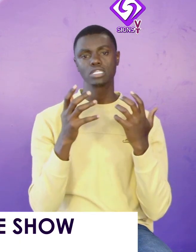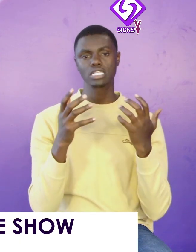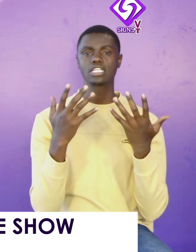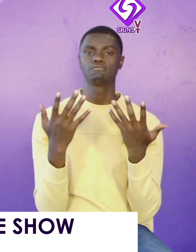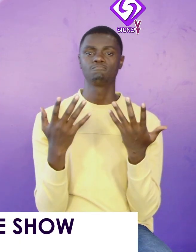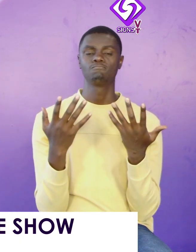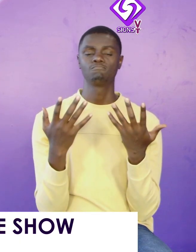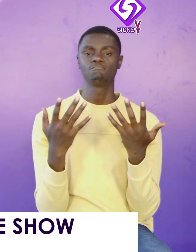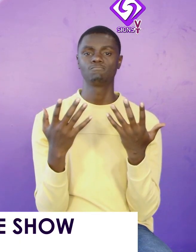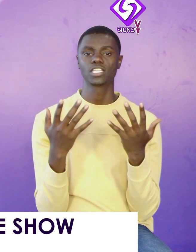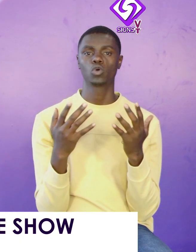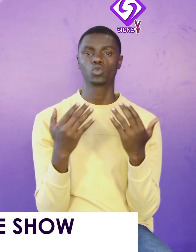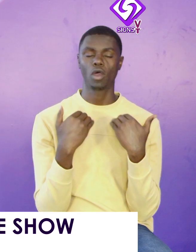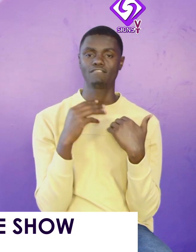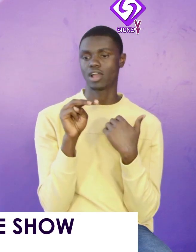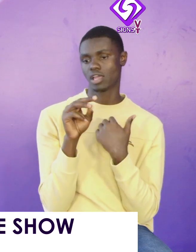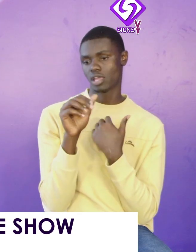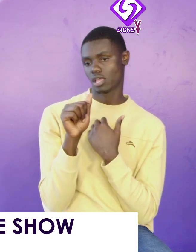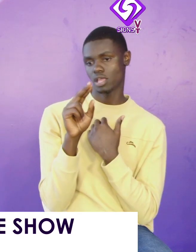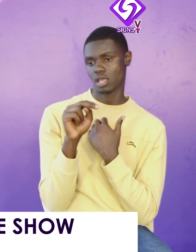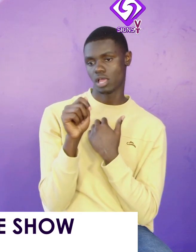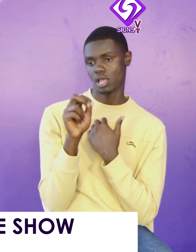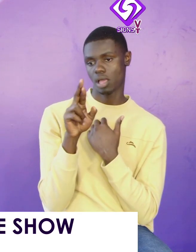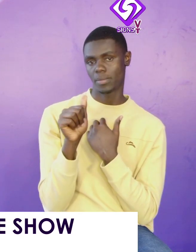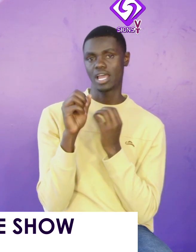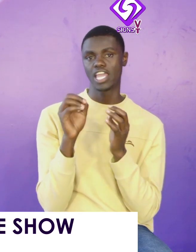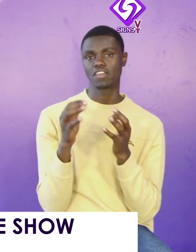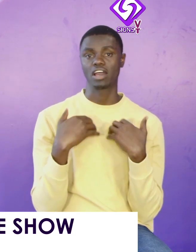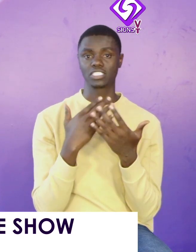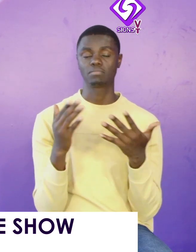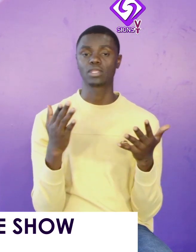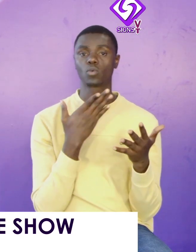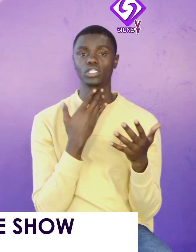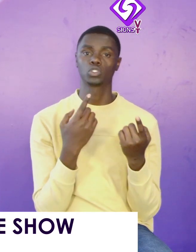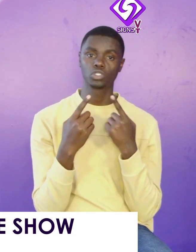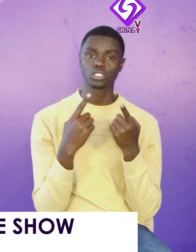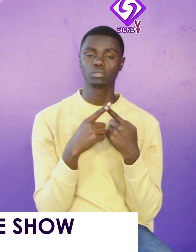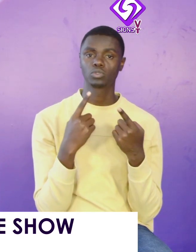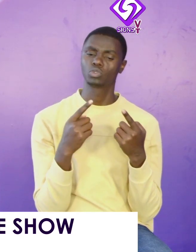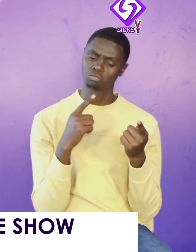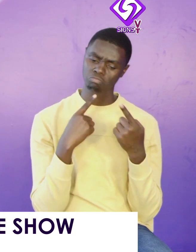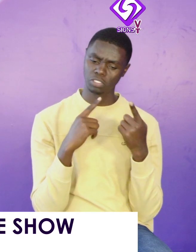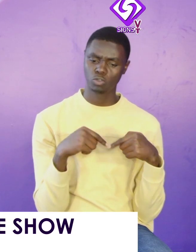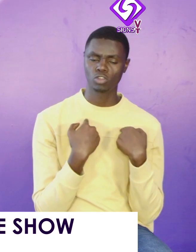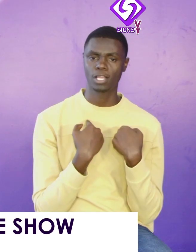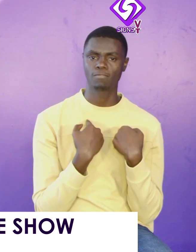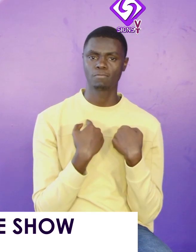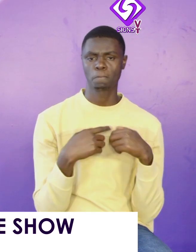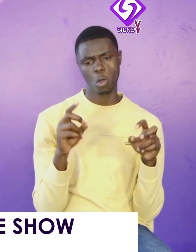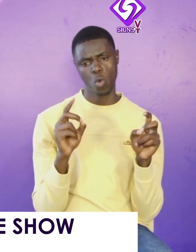the mantra. If there is something trying to speak to you, how do you break the mantra? Talk to yourself.